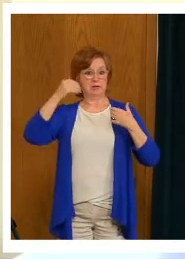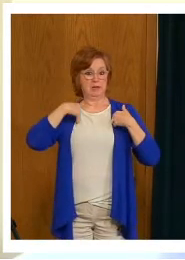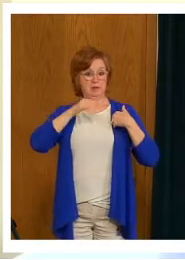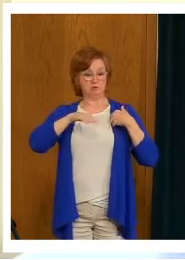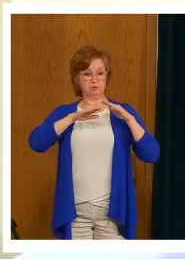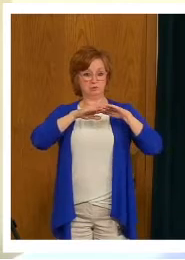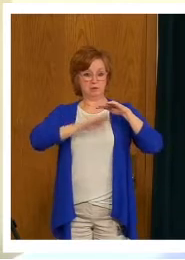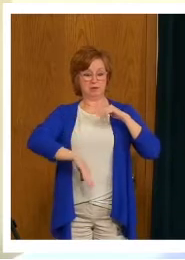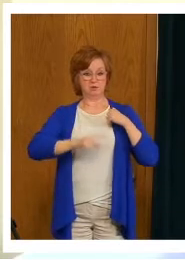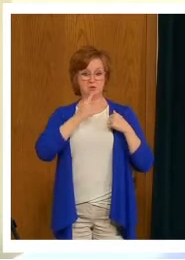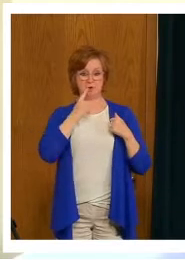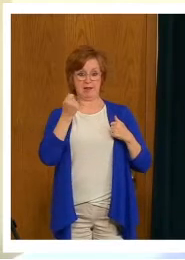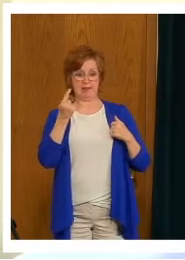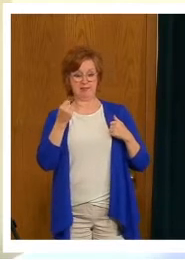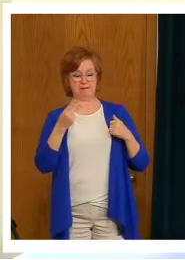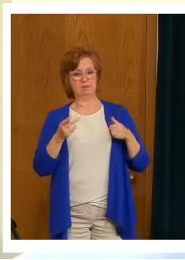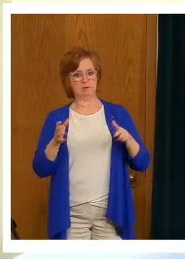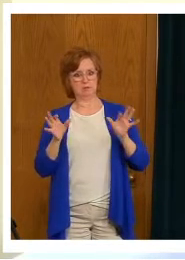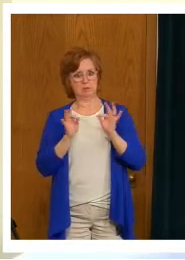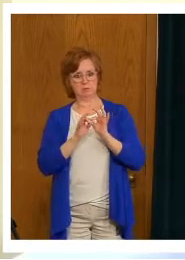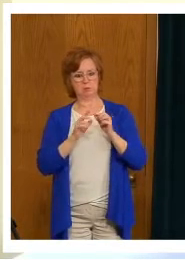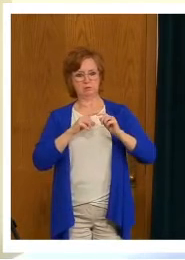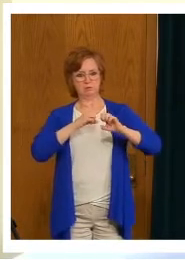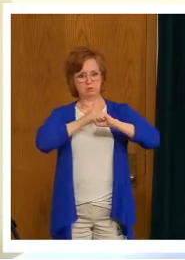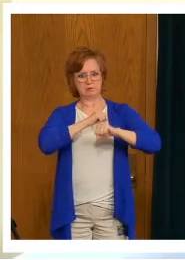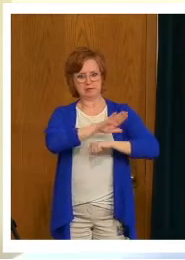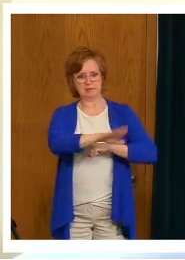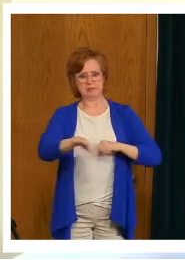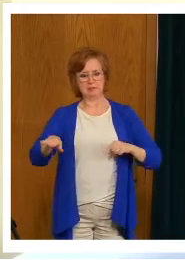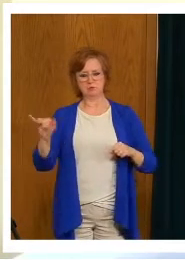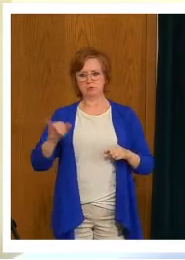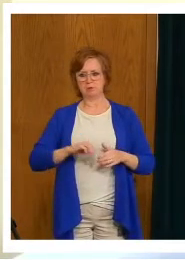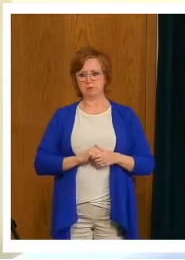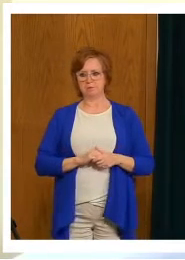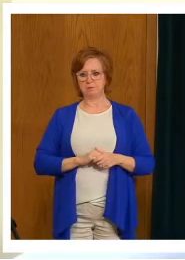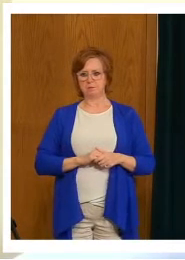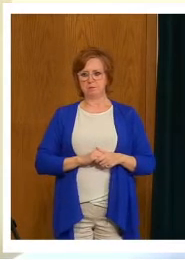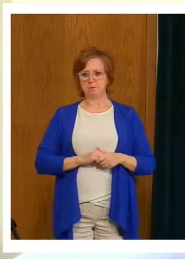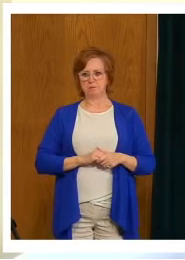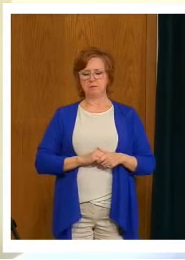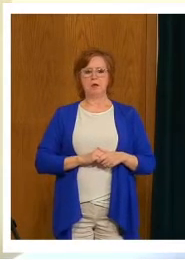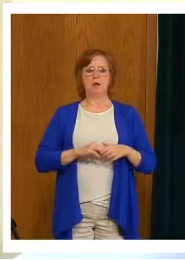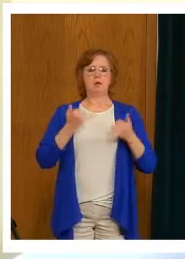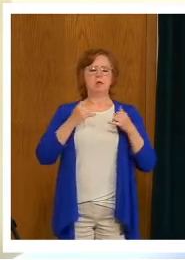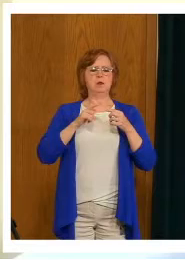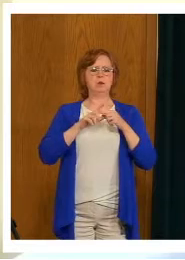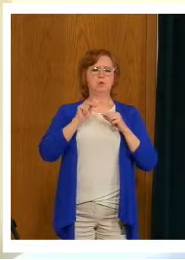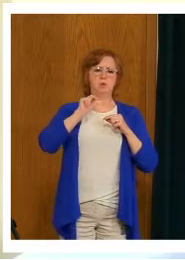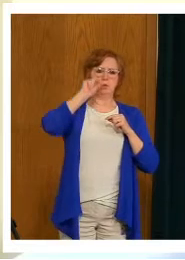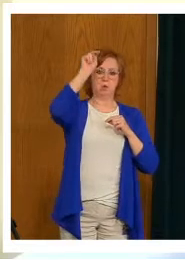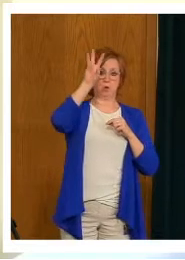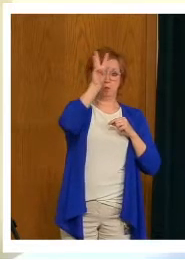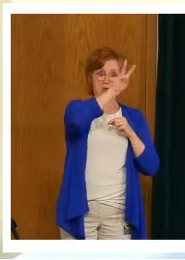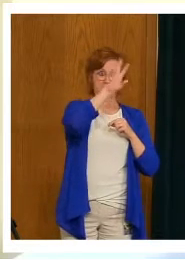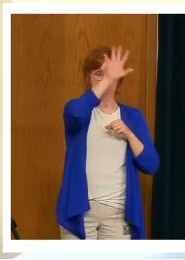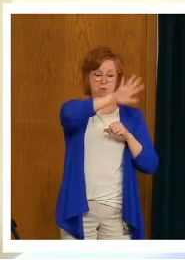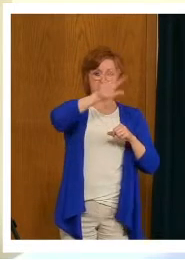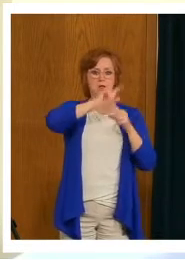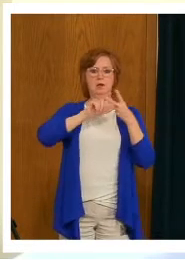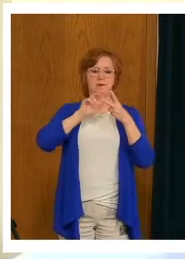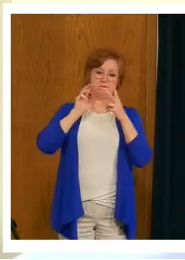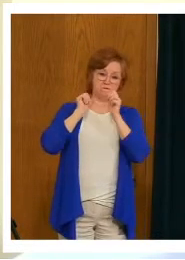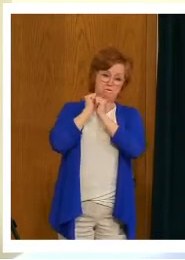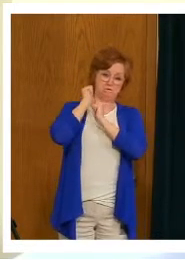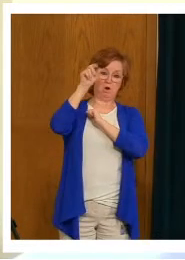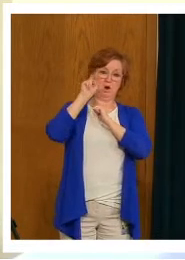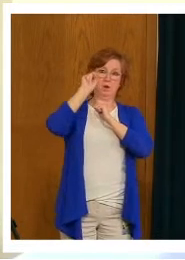reduction in case numbers. And my final comment is, we are seeing a bit of an increase in case numbers in the northwest and far northwest of the province.